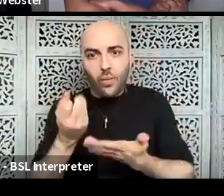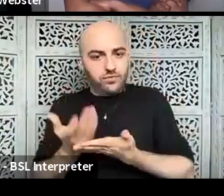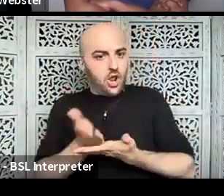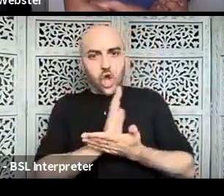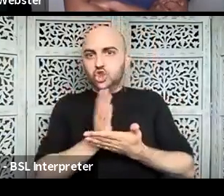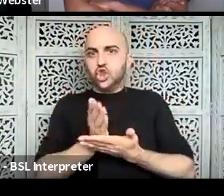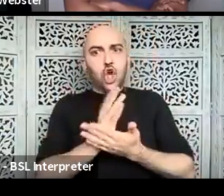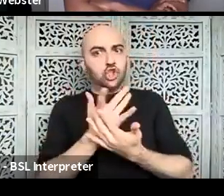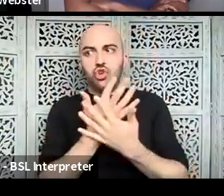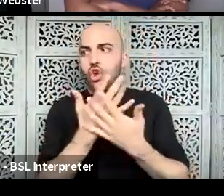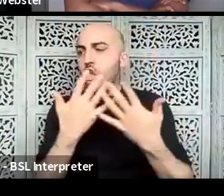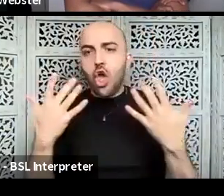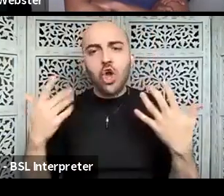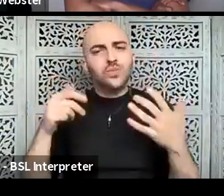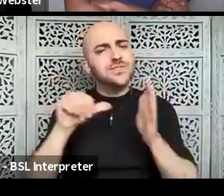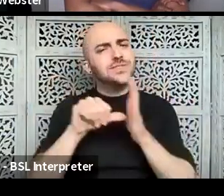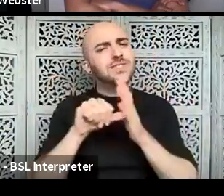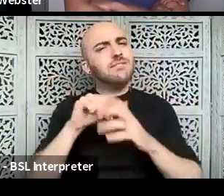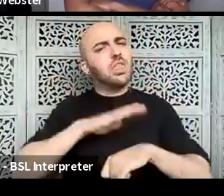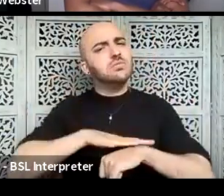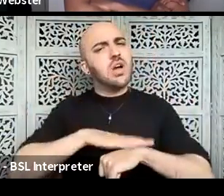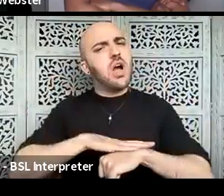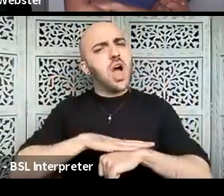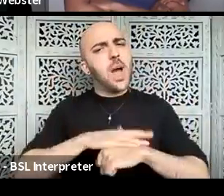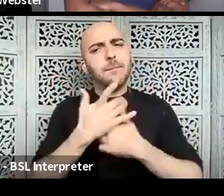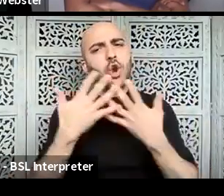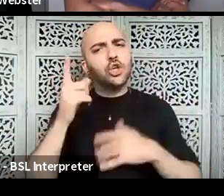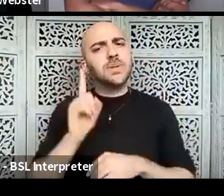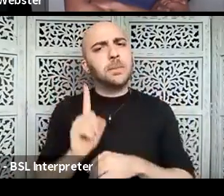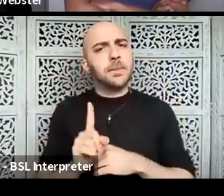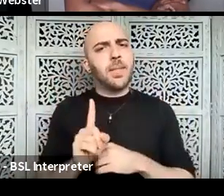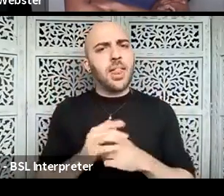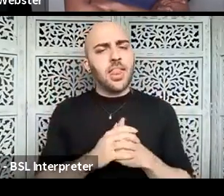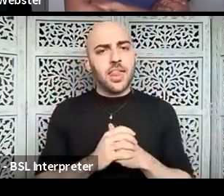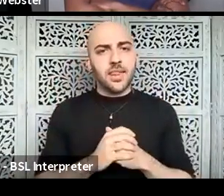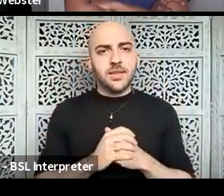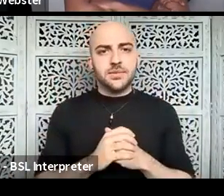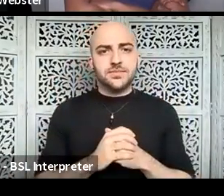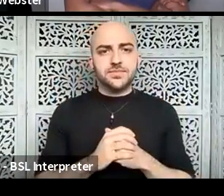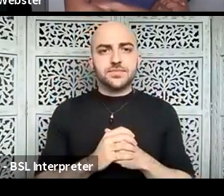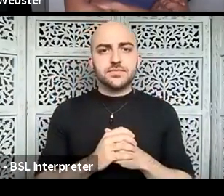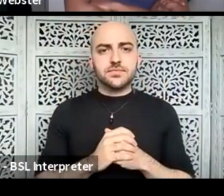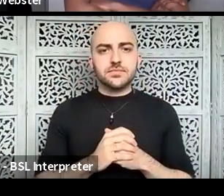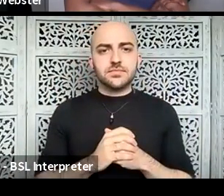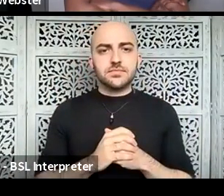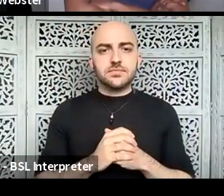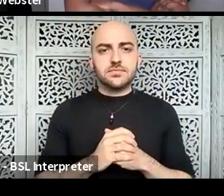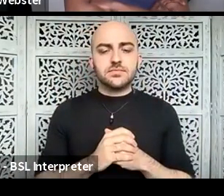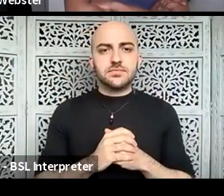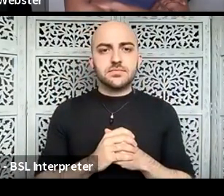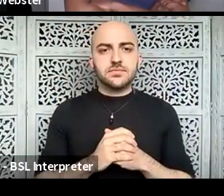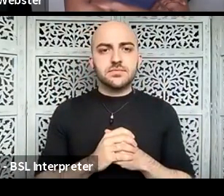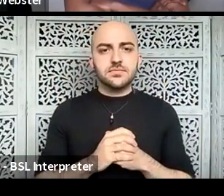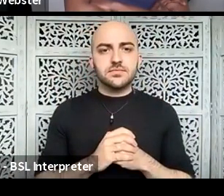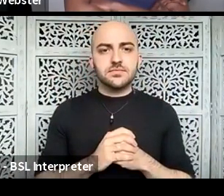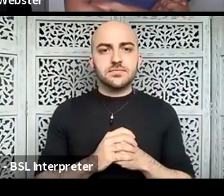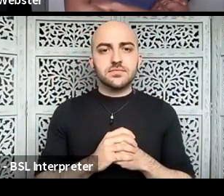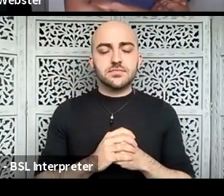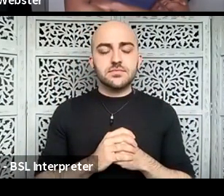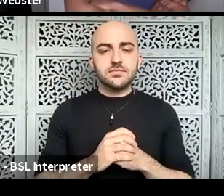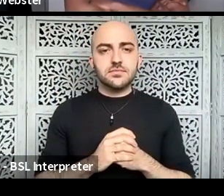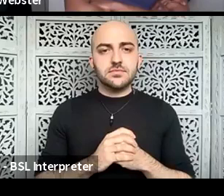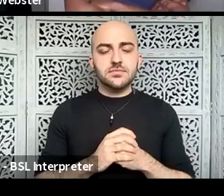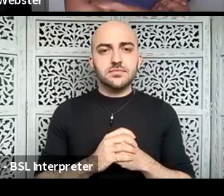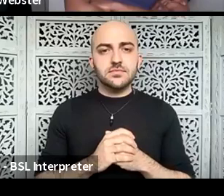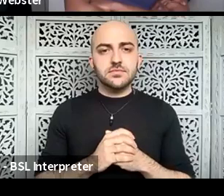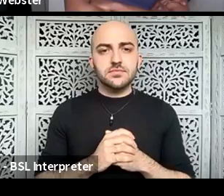and it was a really difficult time for a lot of people. But quite quickly, and actually I was impressed